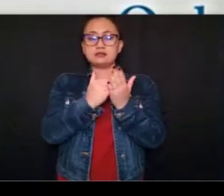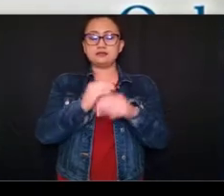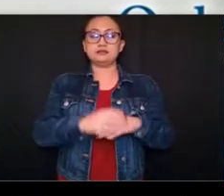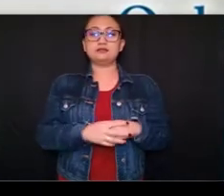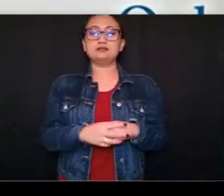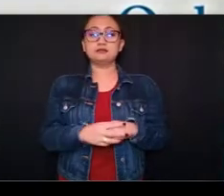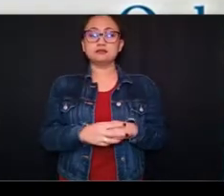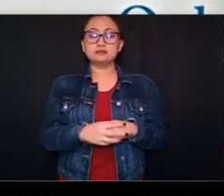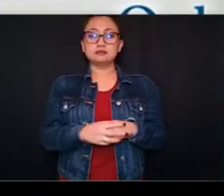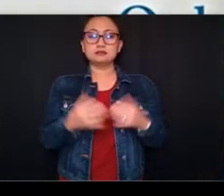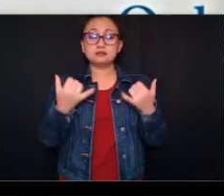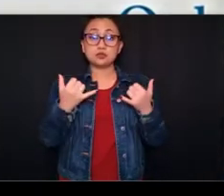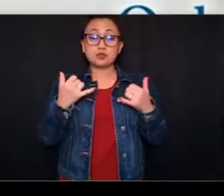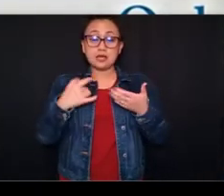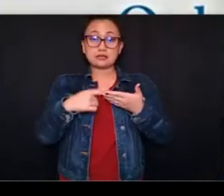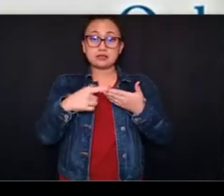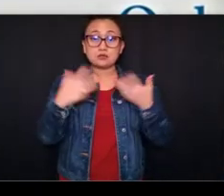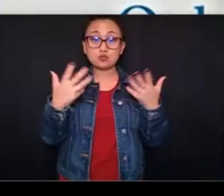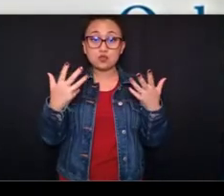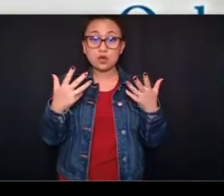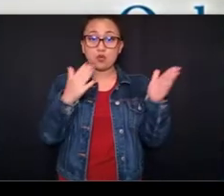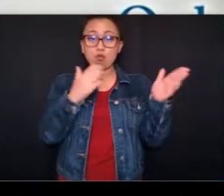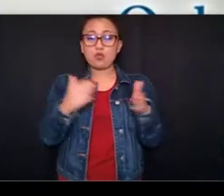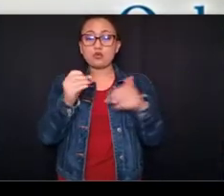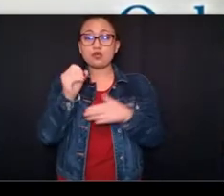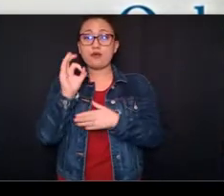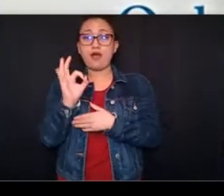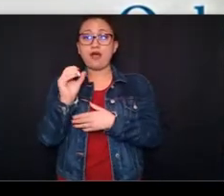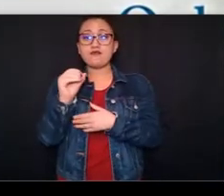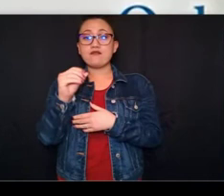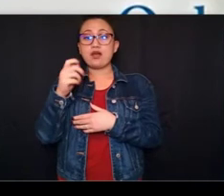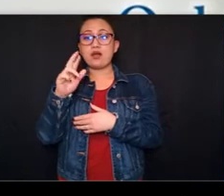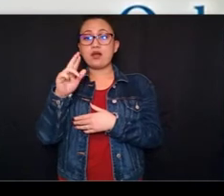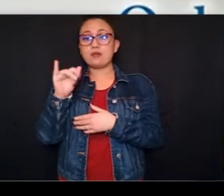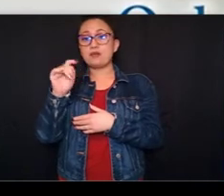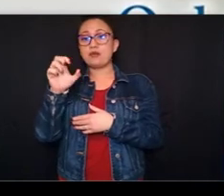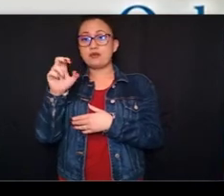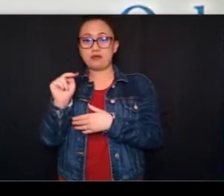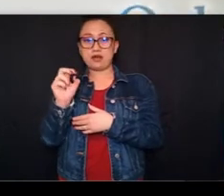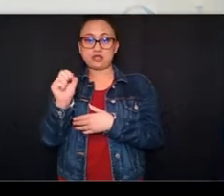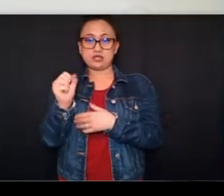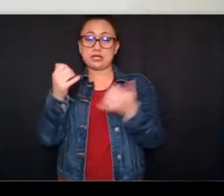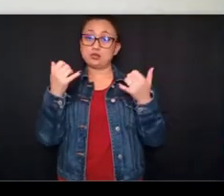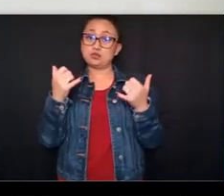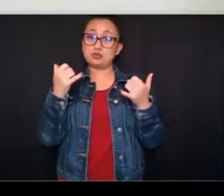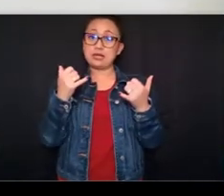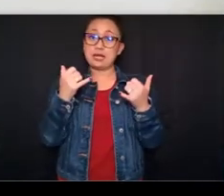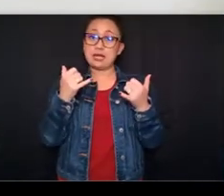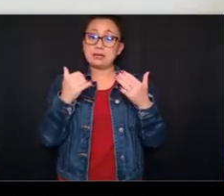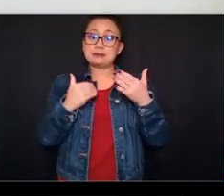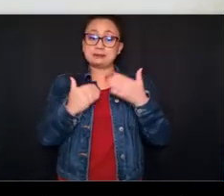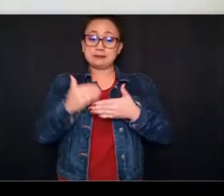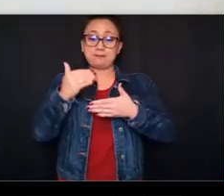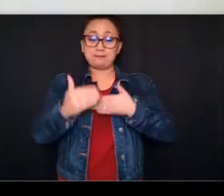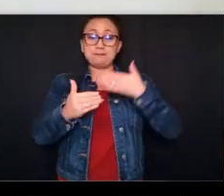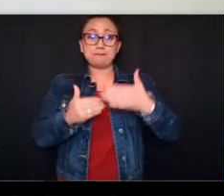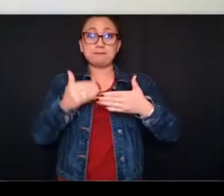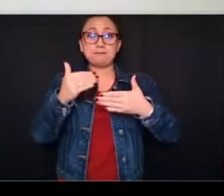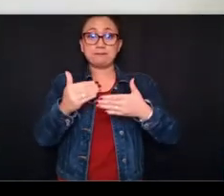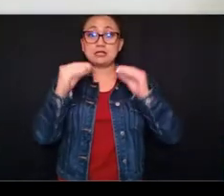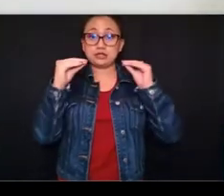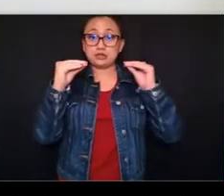as we go through this lesson, we'll be working examples step by step to teach you the concepts of what we call order of operations in math. And then